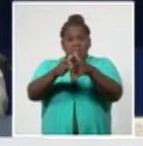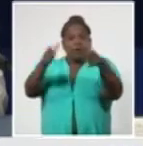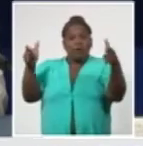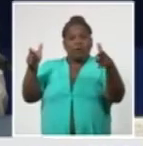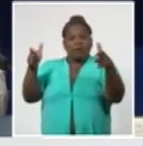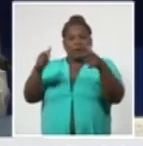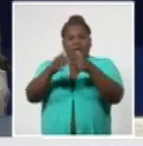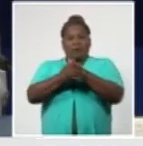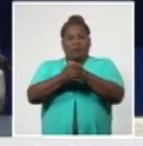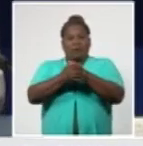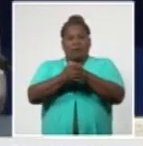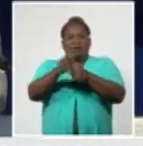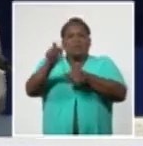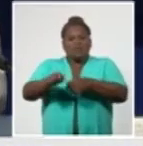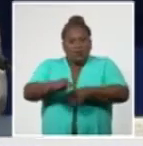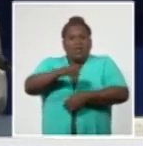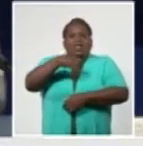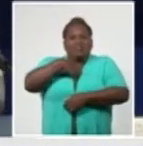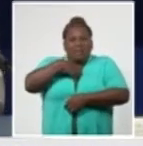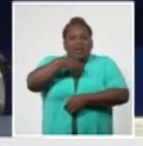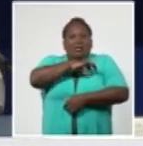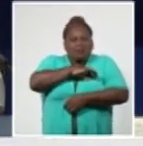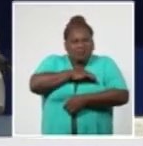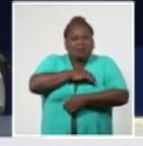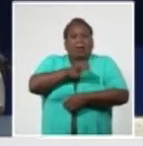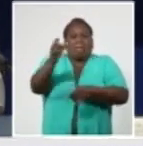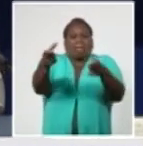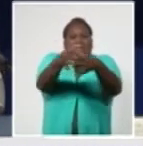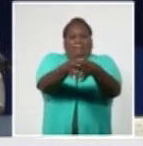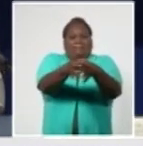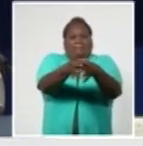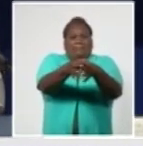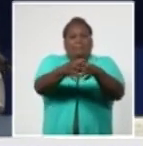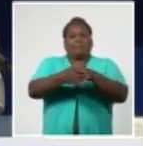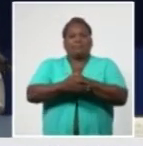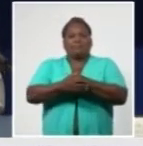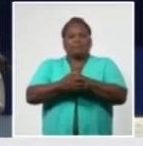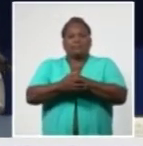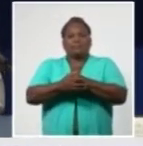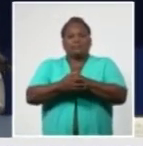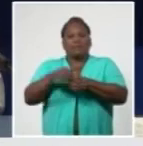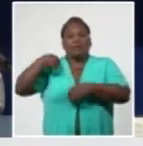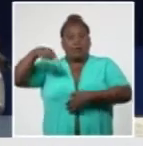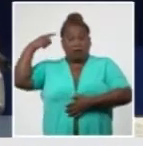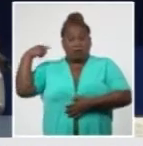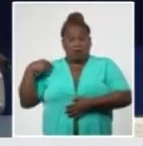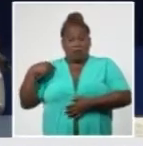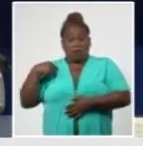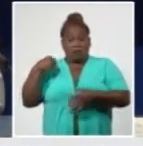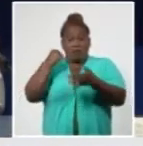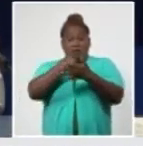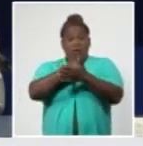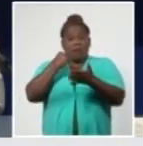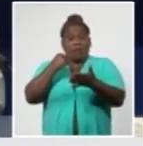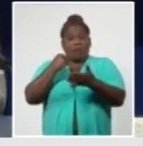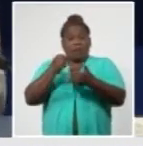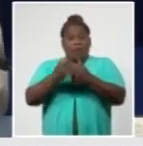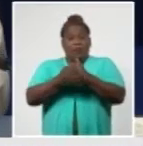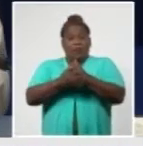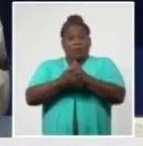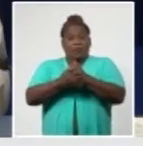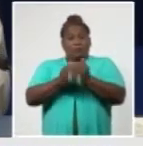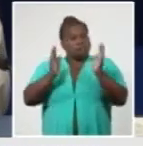84.1% did not show any symptoms at the moment of the test, and you can see the number of